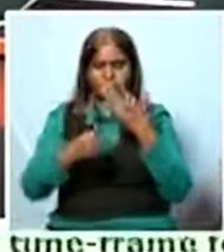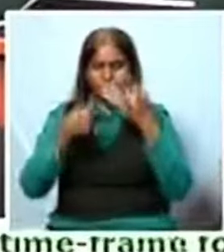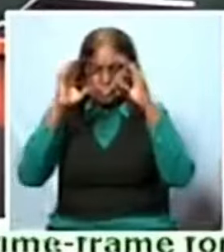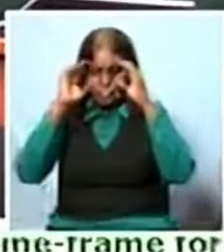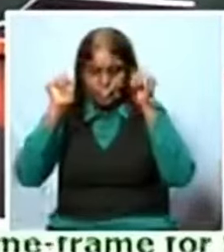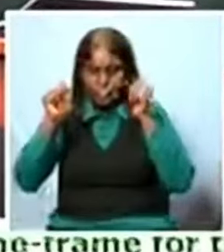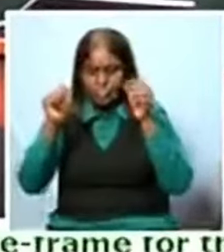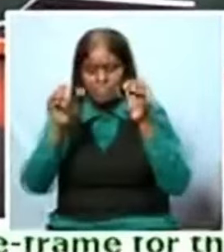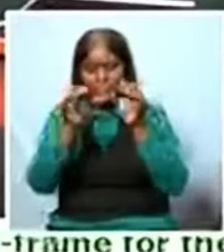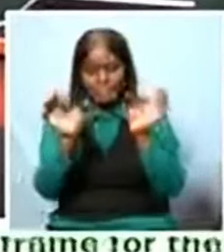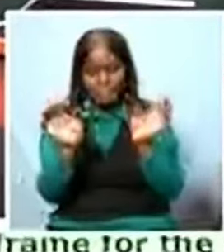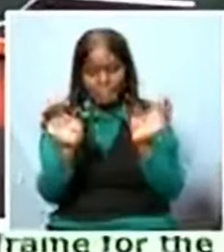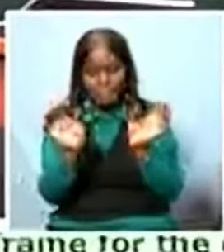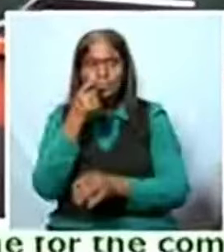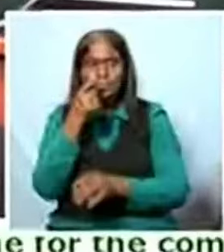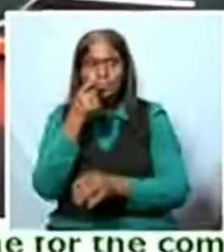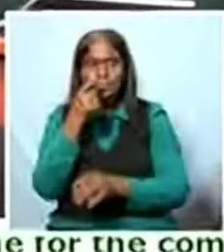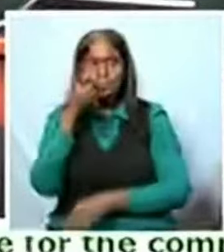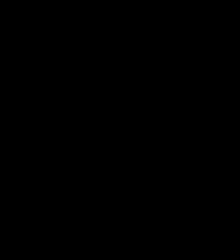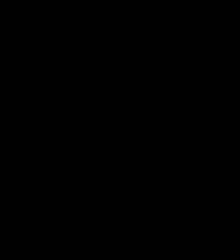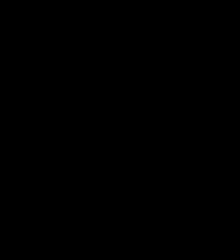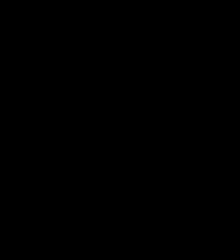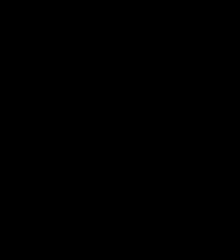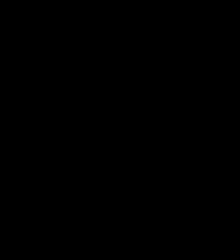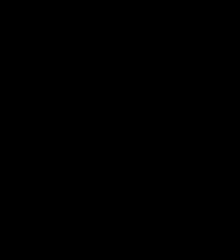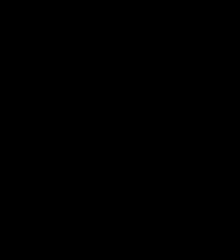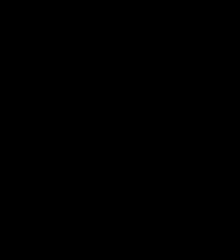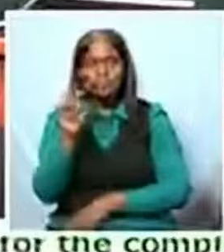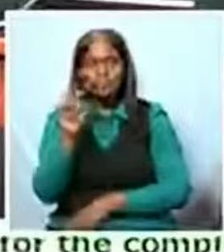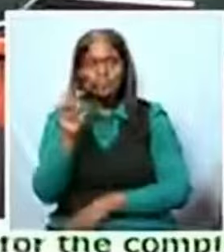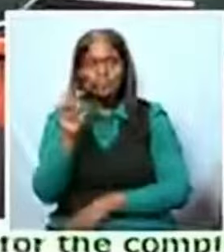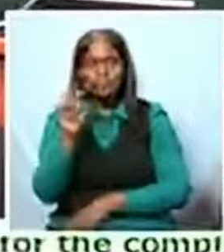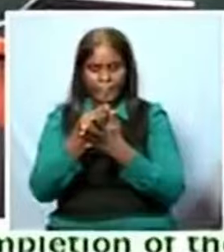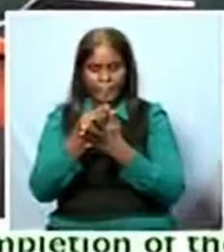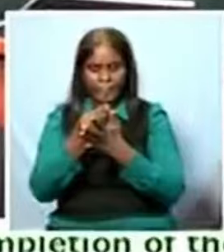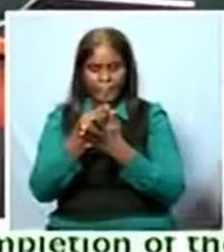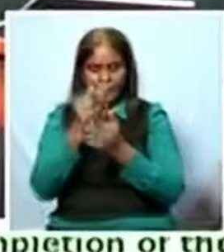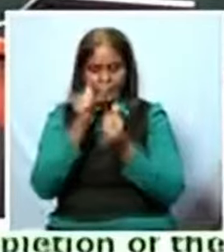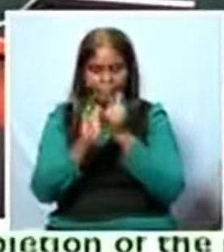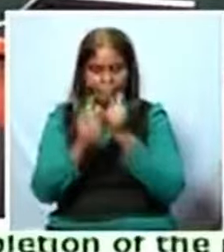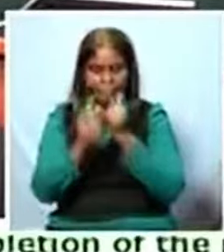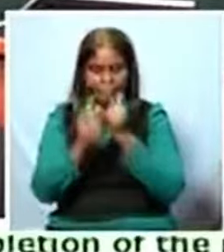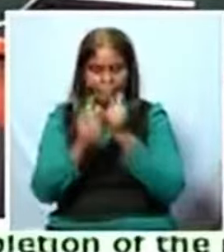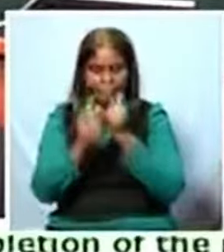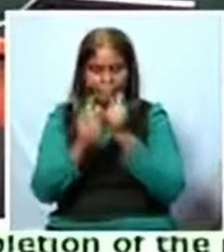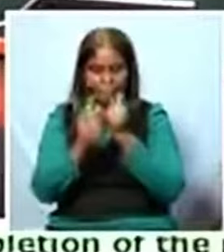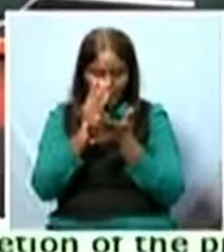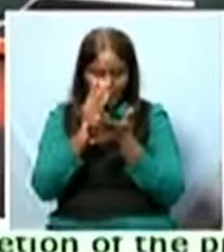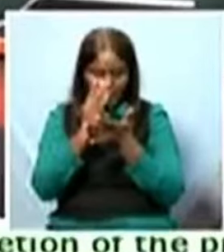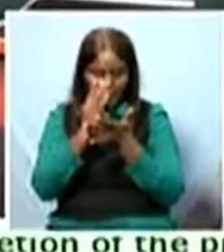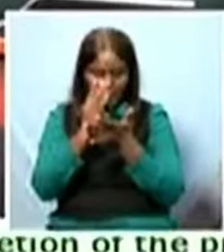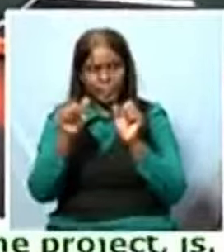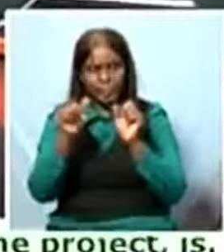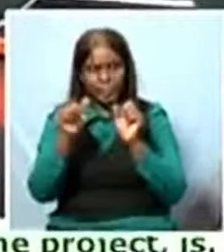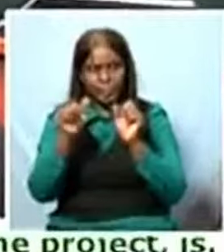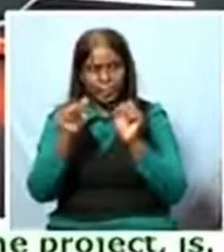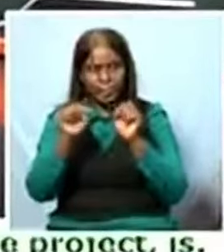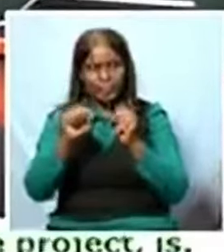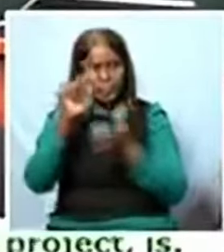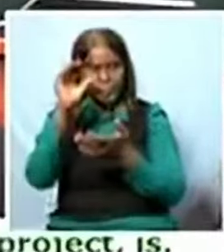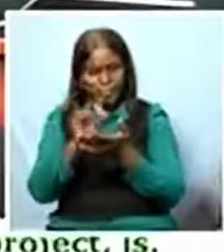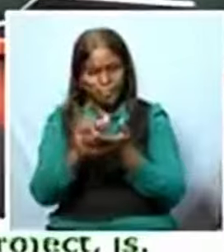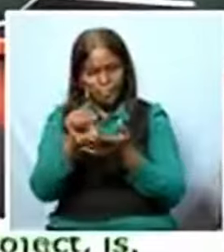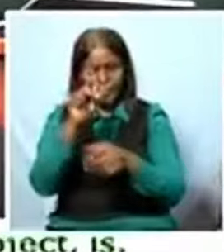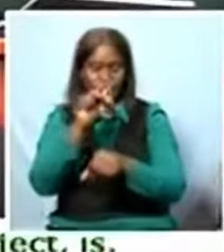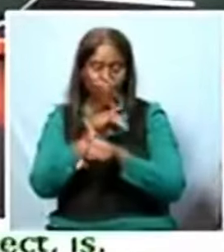presidential constituency energy initiative needed a colossal sum of 10 to reduce their budget for